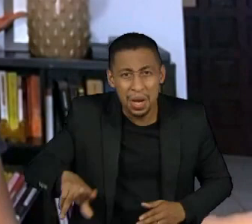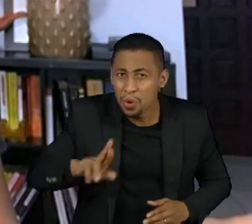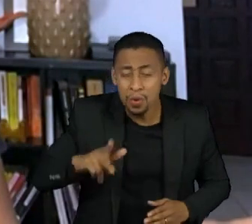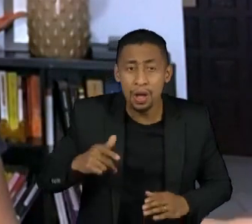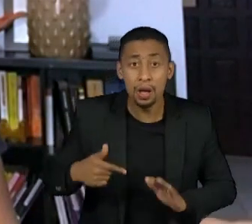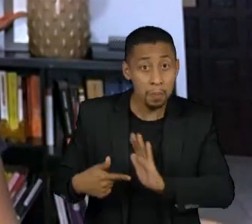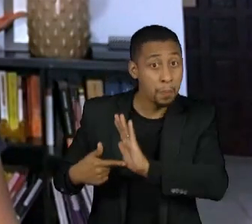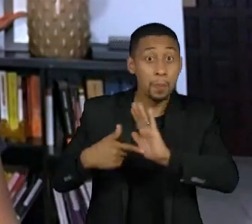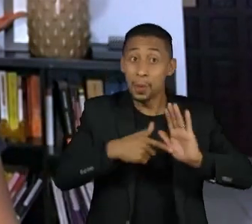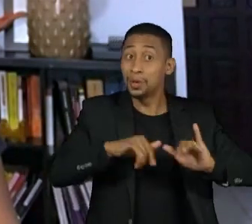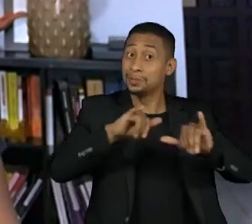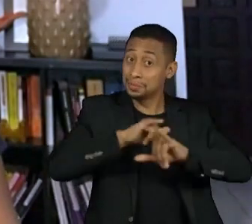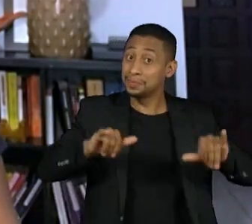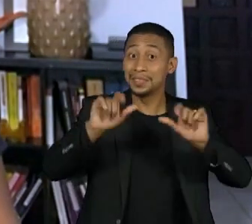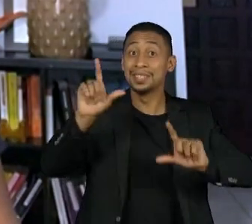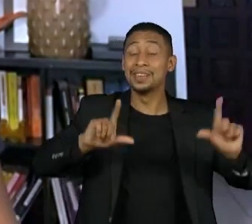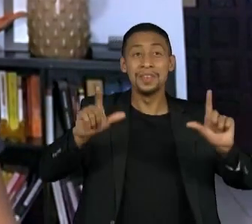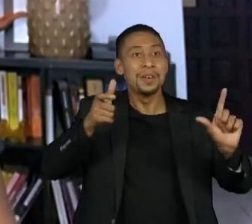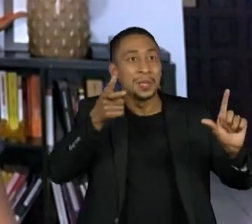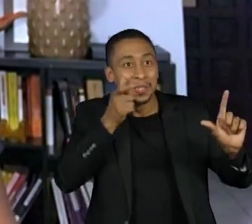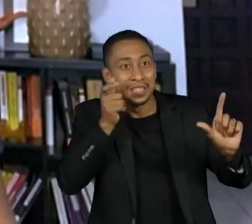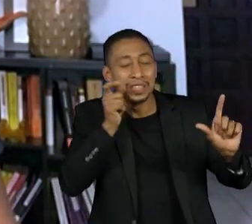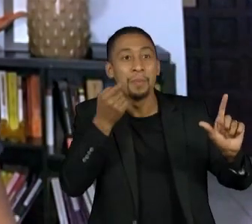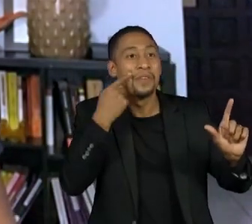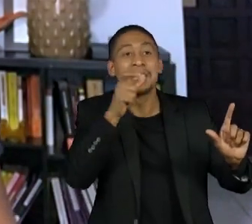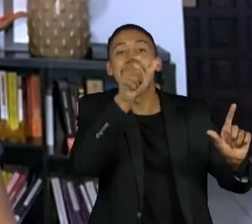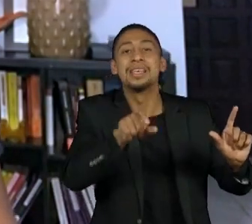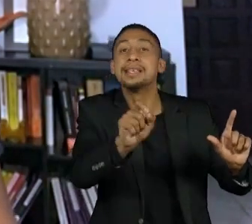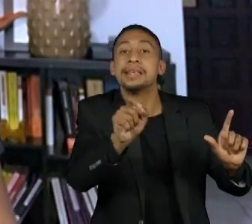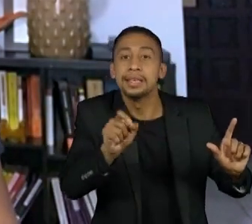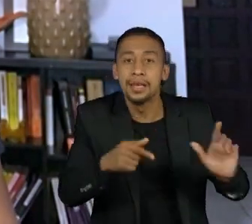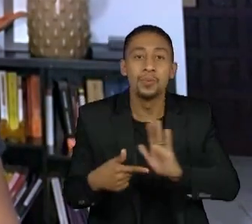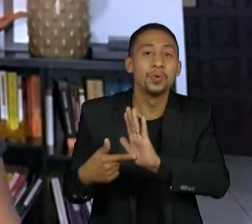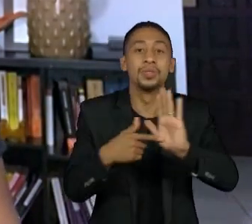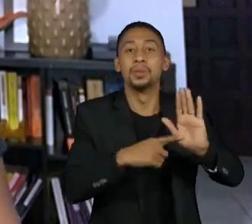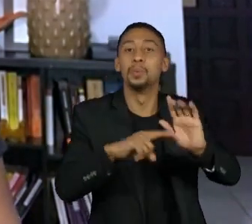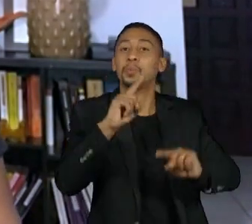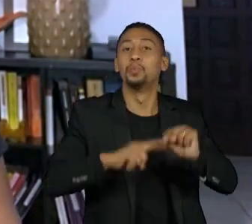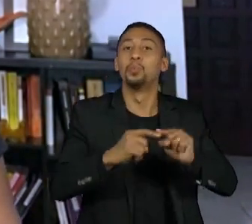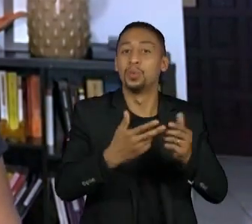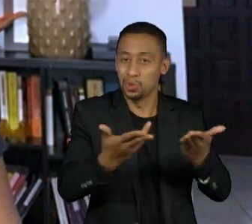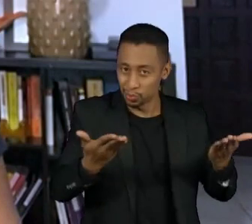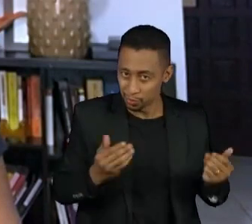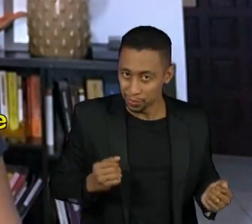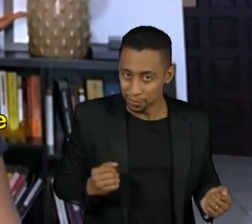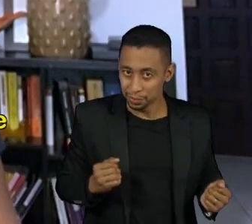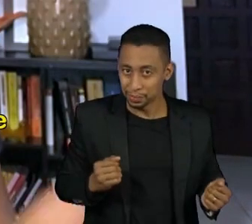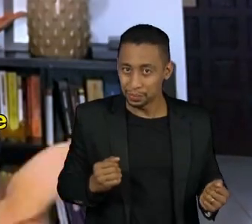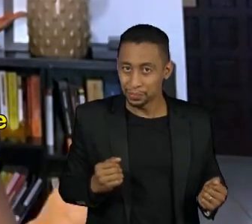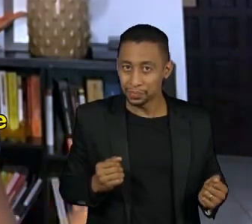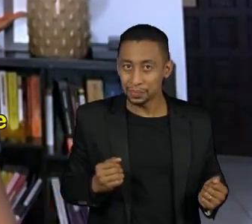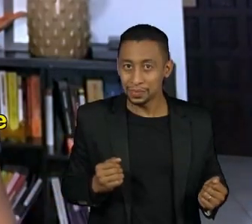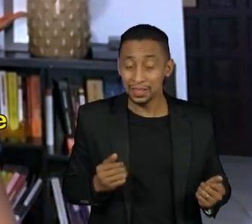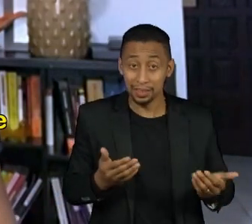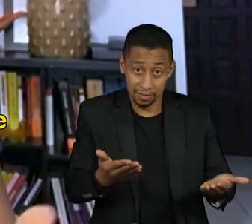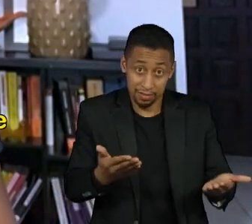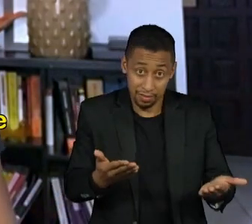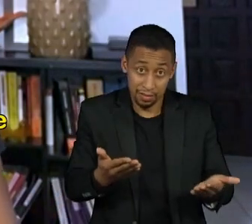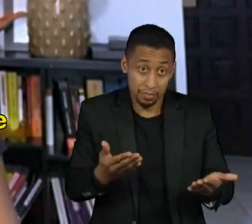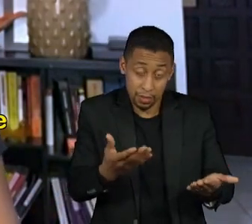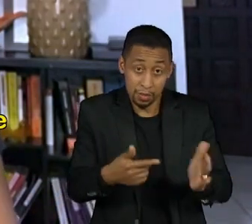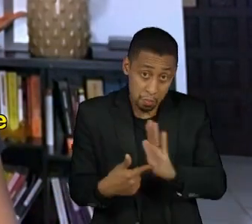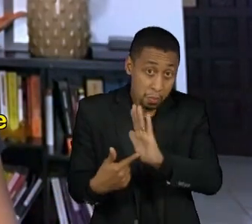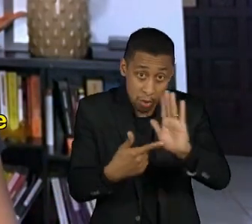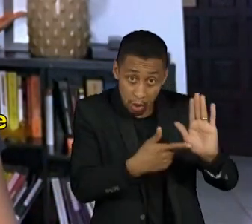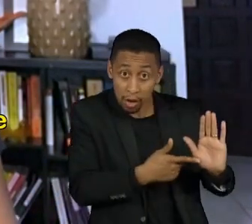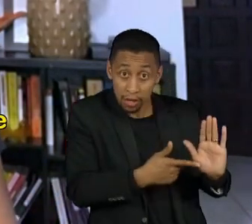to countries. I like to look at who's being used to advertise products. Because I think that says a lot about what the